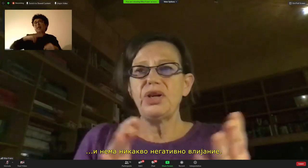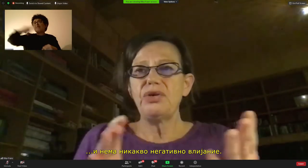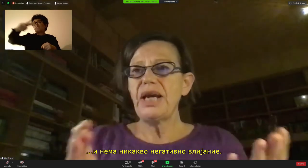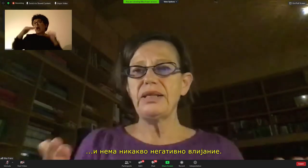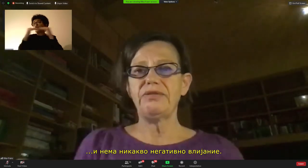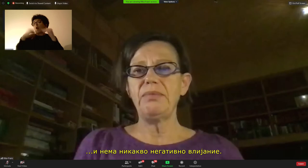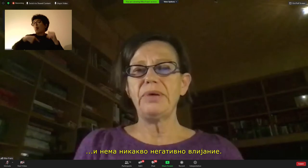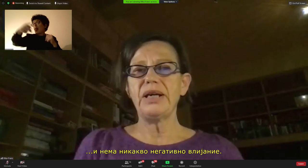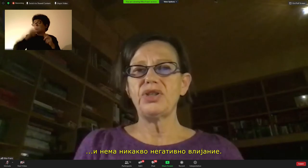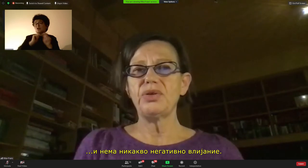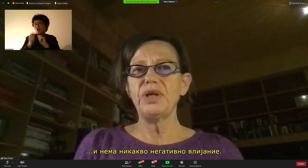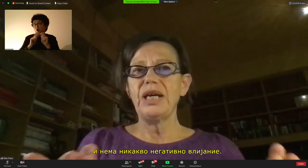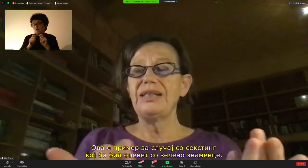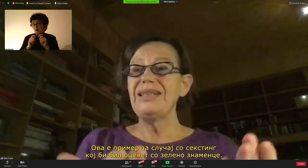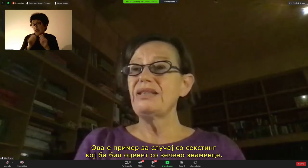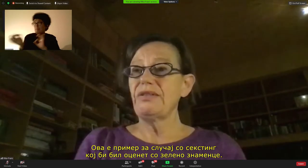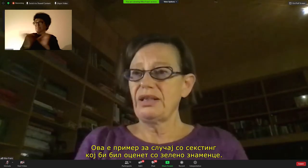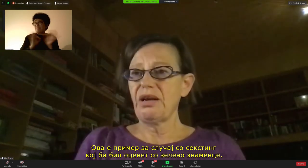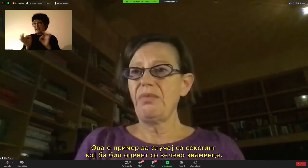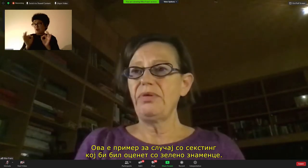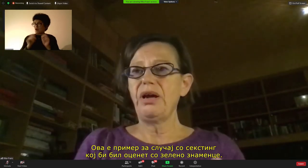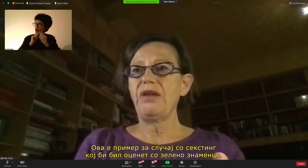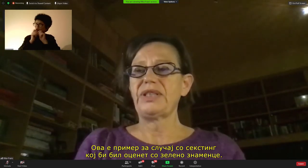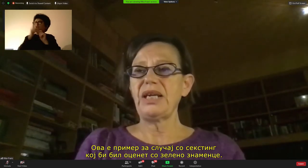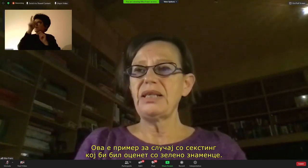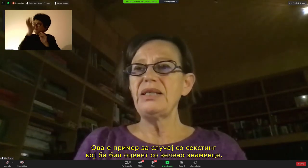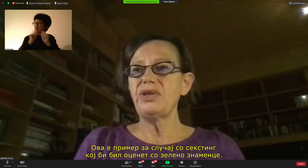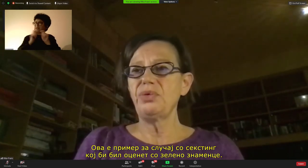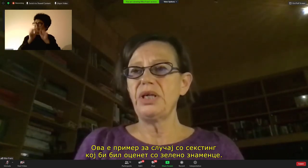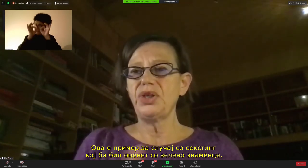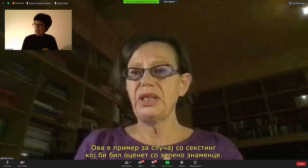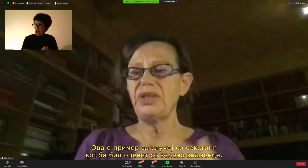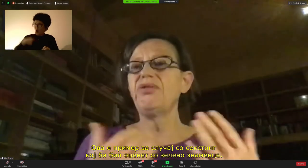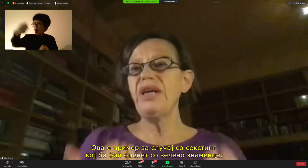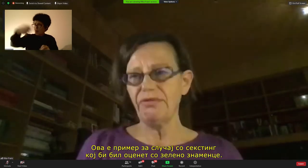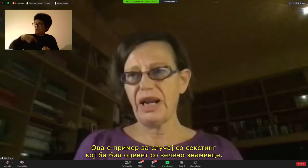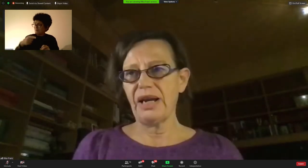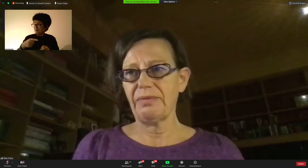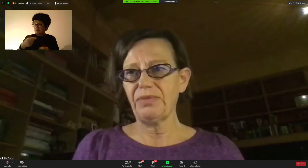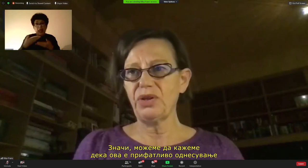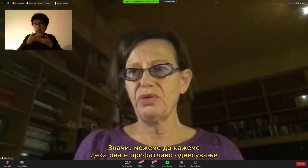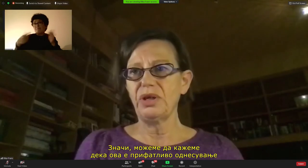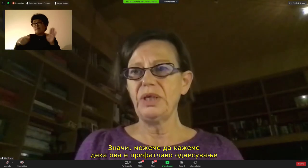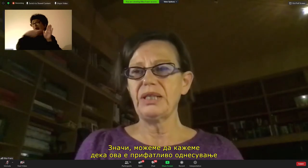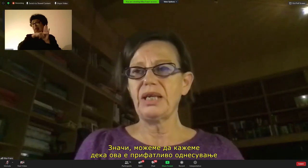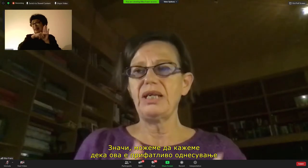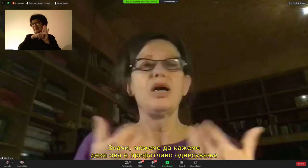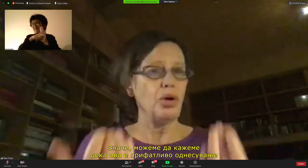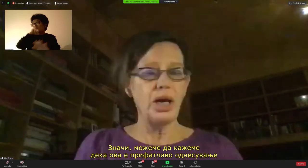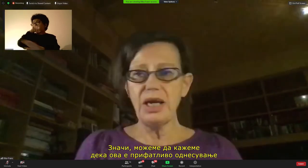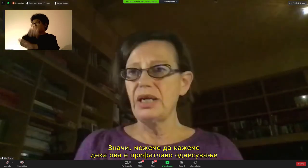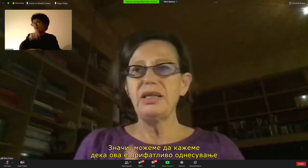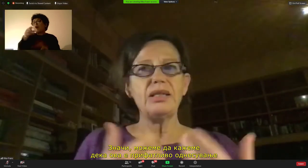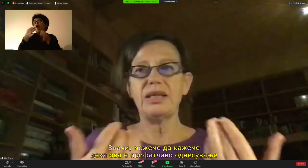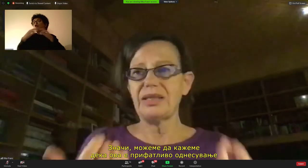there is no negative impact. So this is an example of a sexting situation that is a green flag. So we can say,